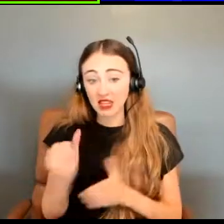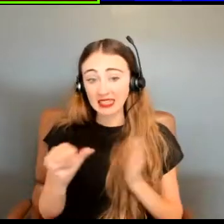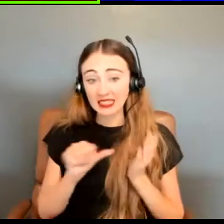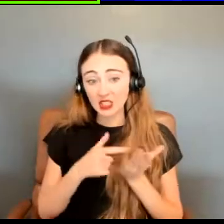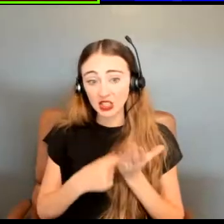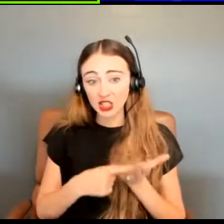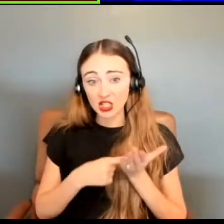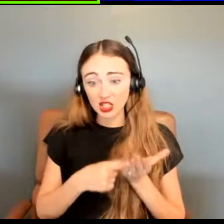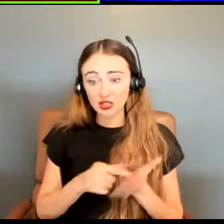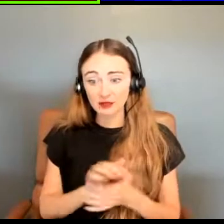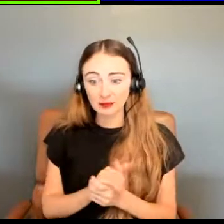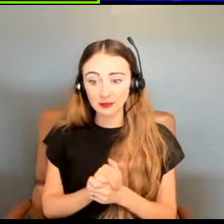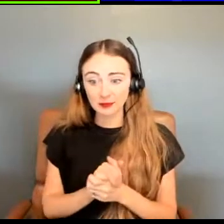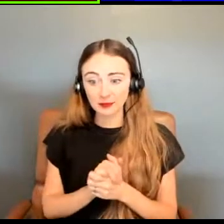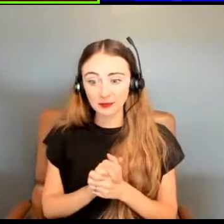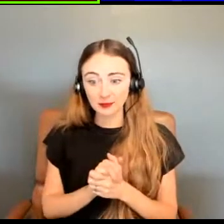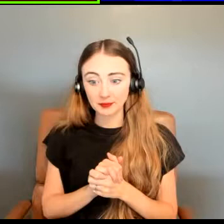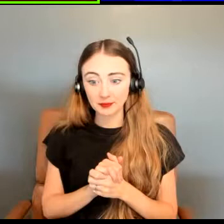discussion?